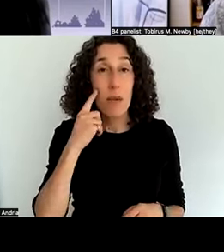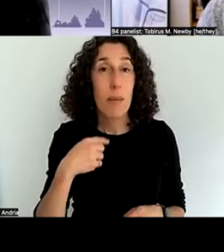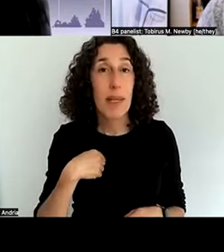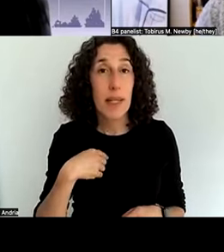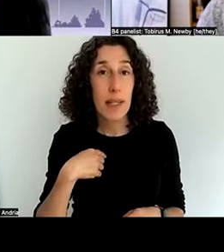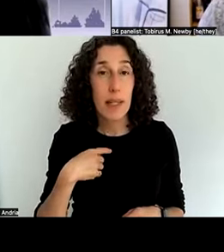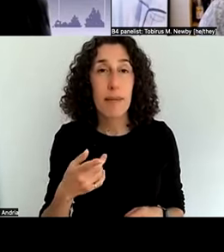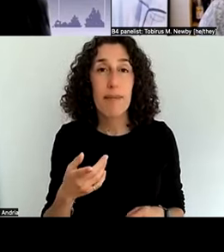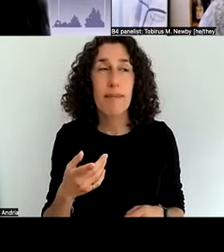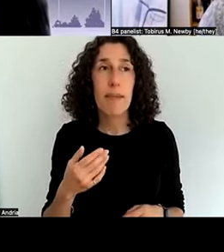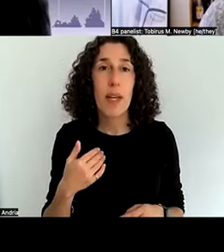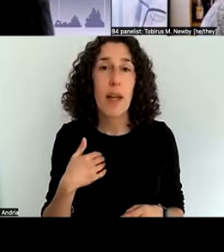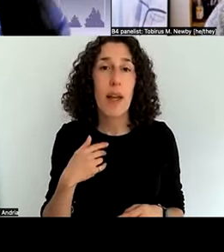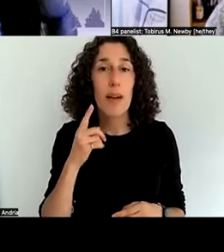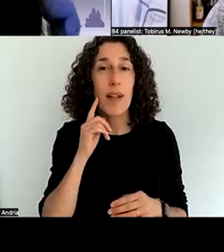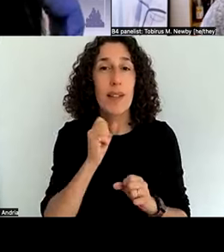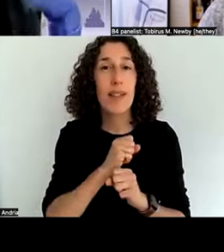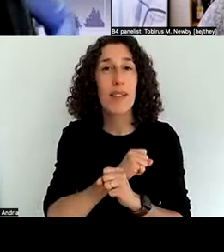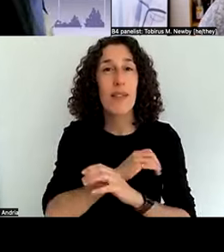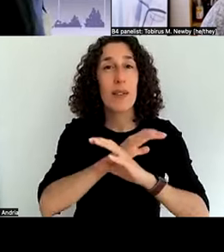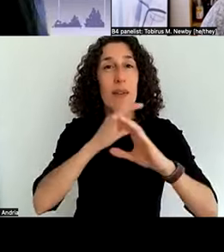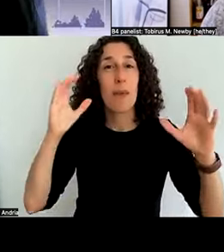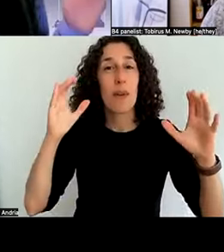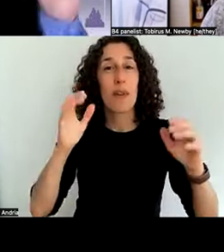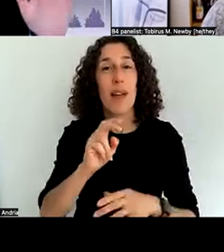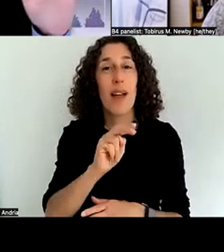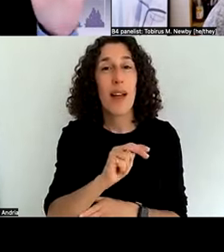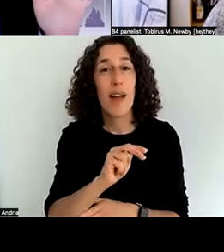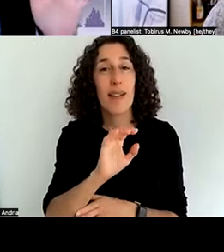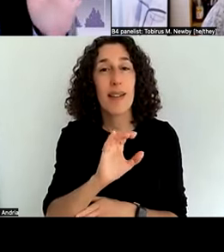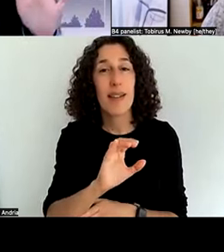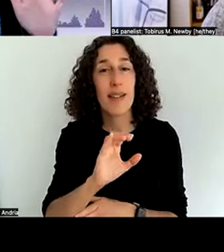visual of the MCC logo, which is like